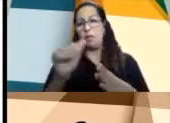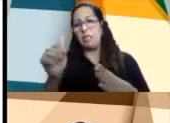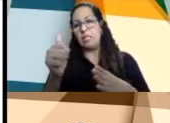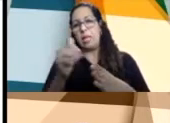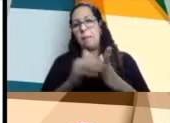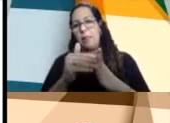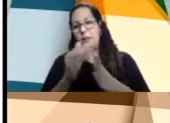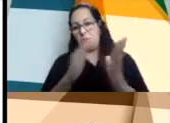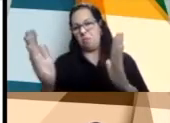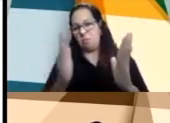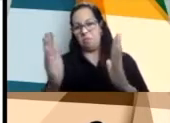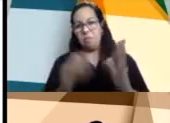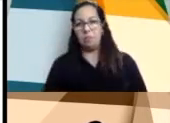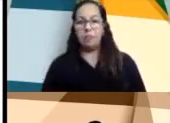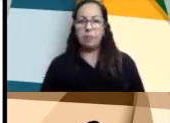round.